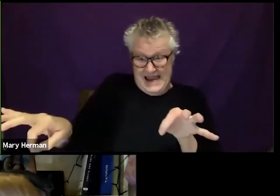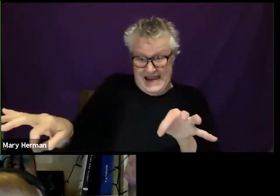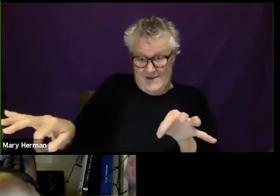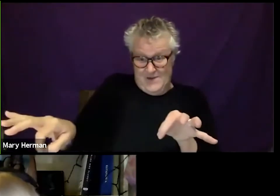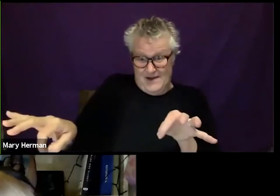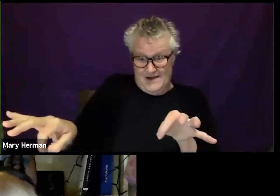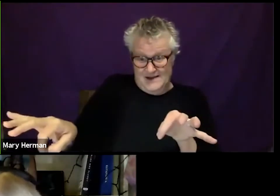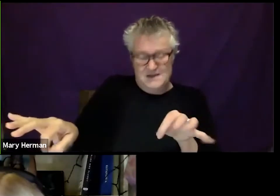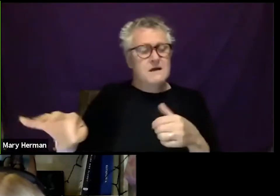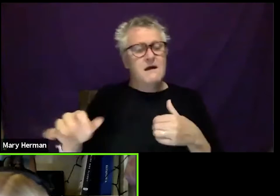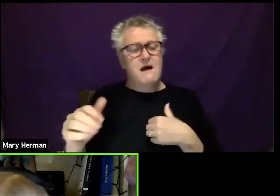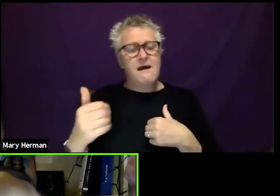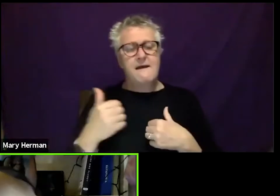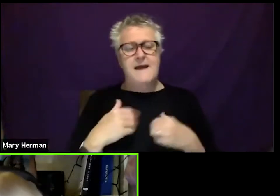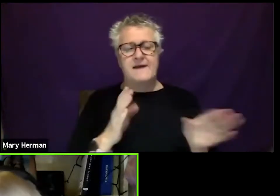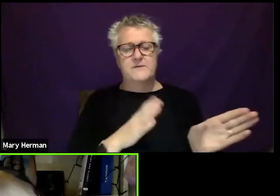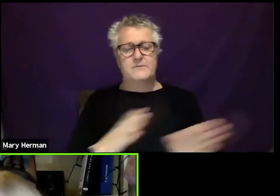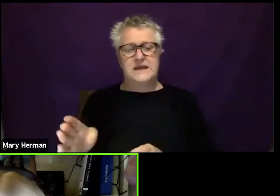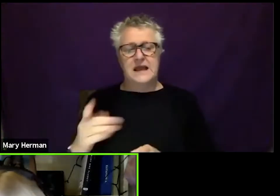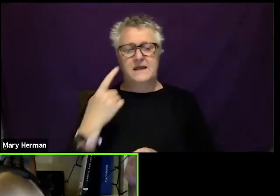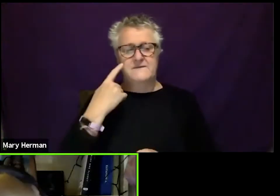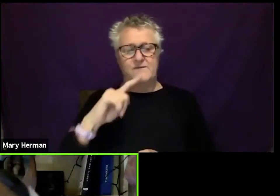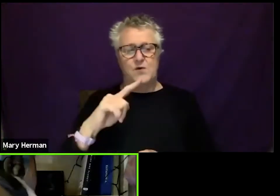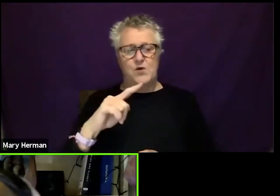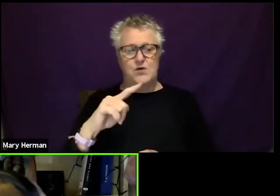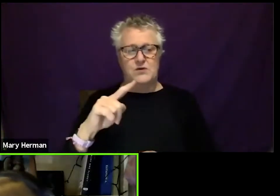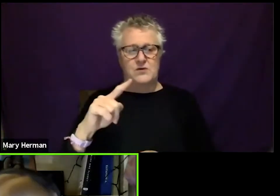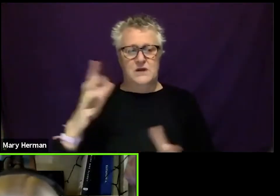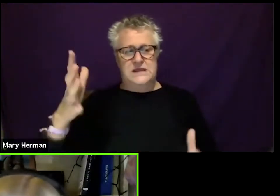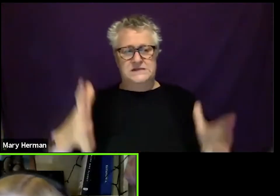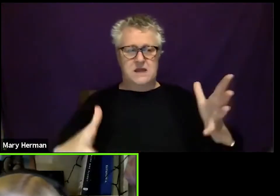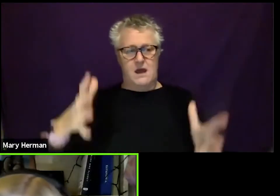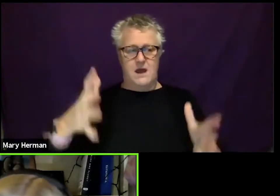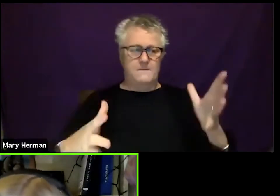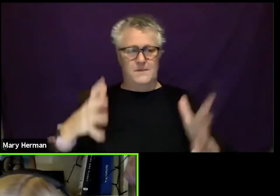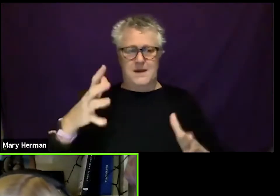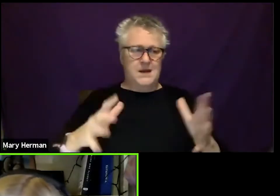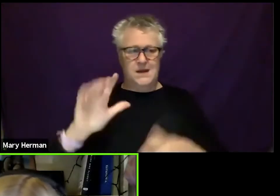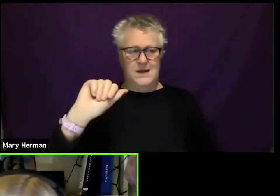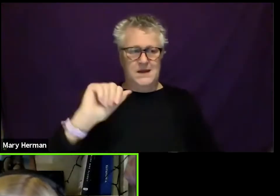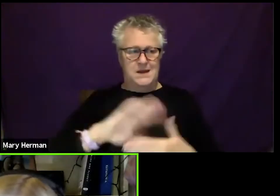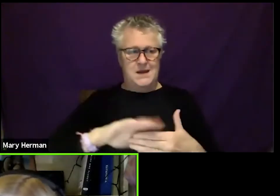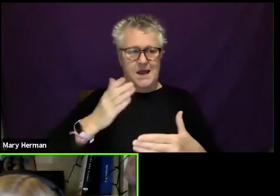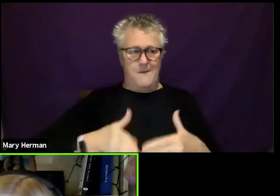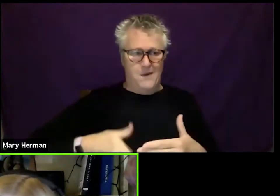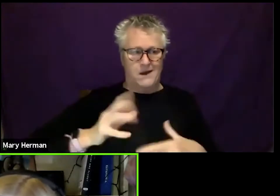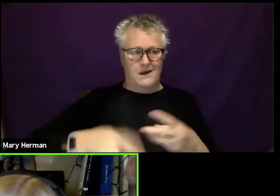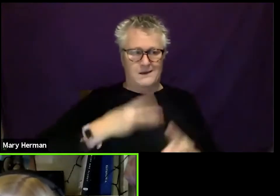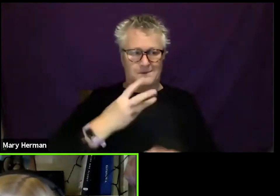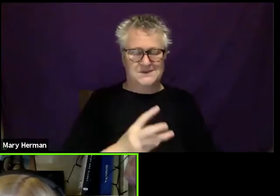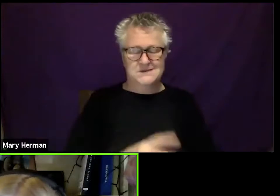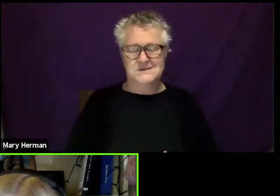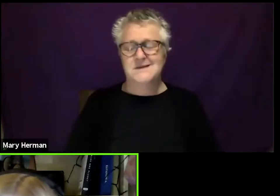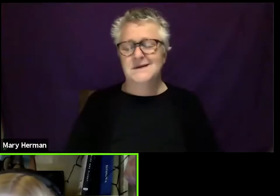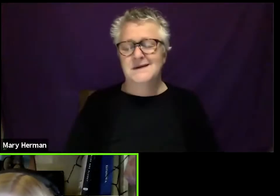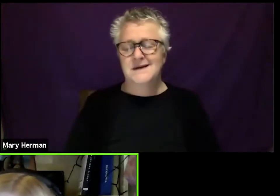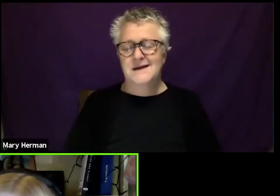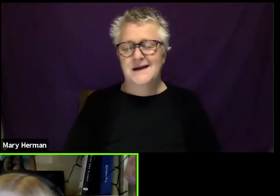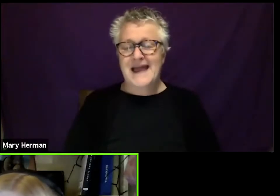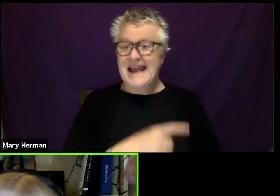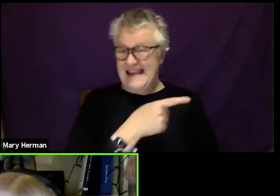was like, oh, well, I'm an engineer, so I'll be really useful. Turns out not that true. He kind of designs